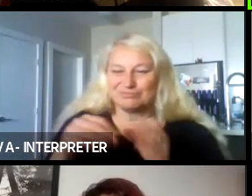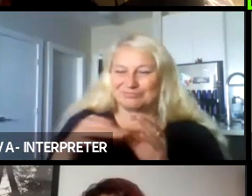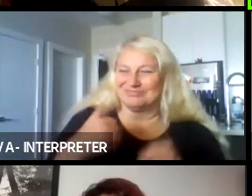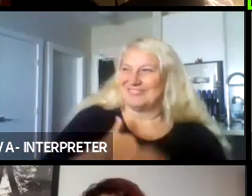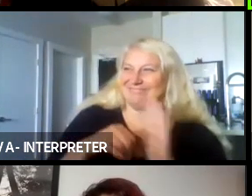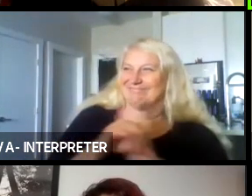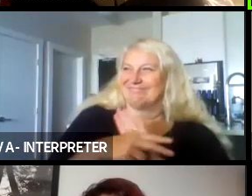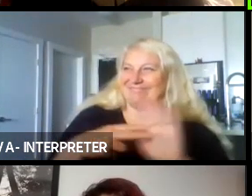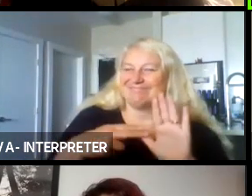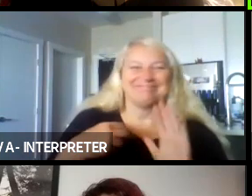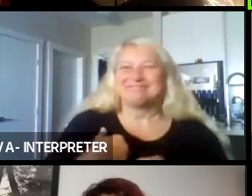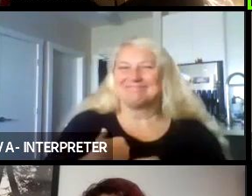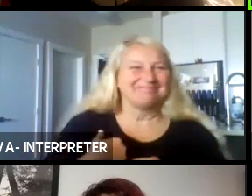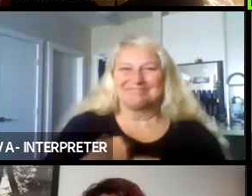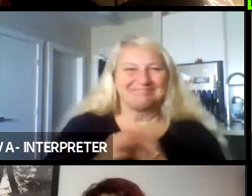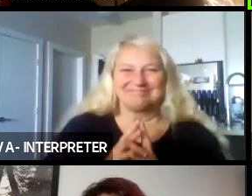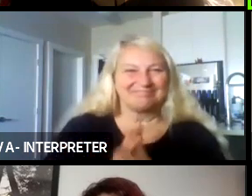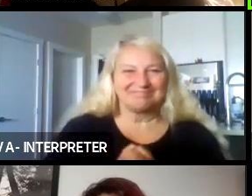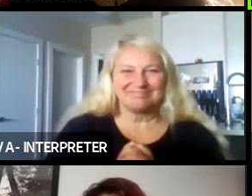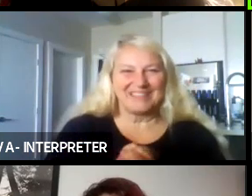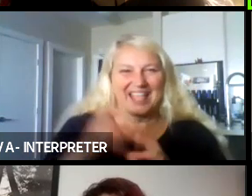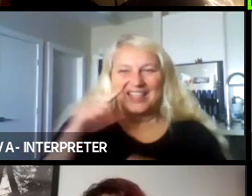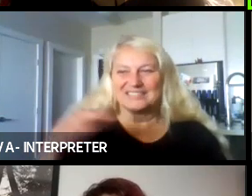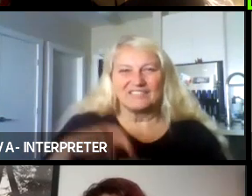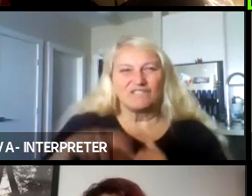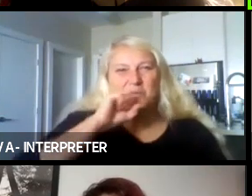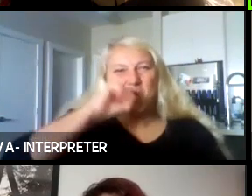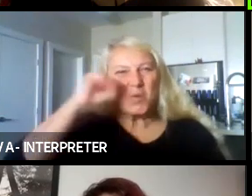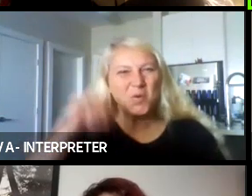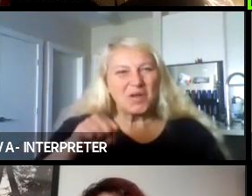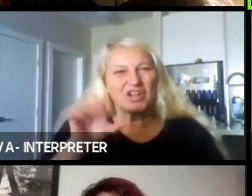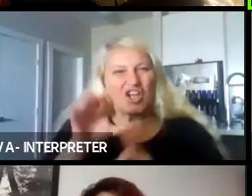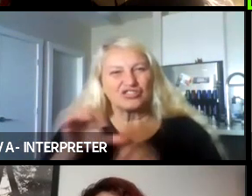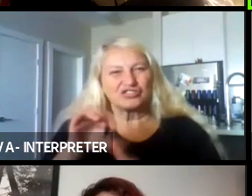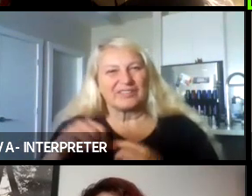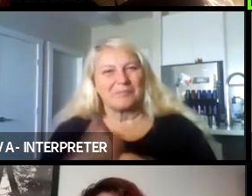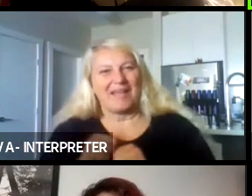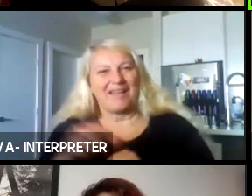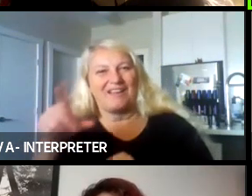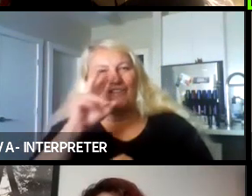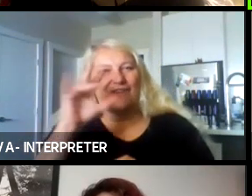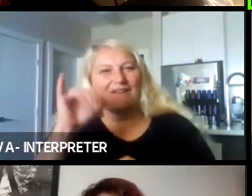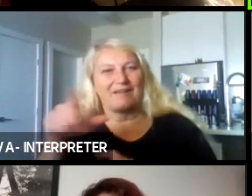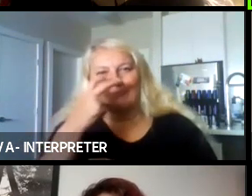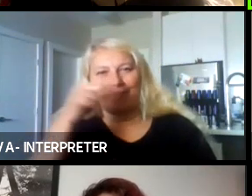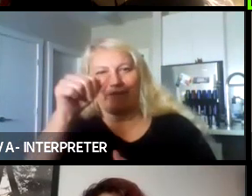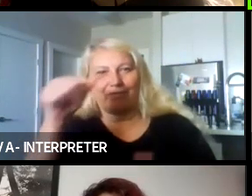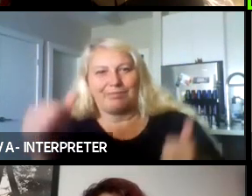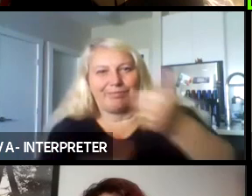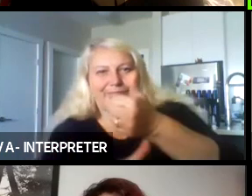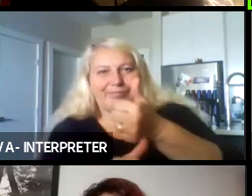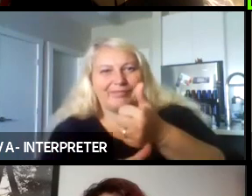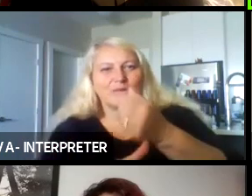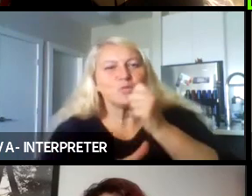those terms, like, they still come out of a culture that privileges the visual, which I often try to resist.